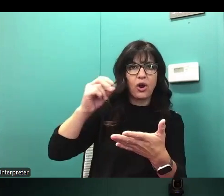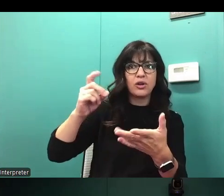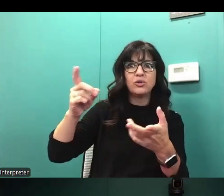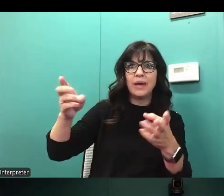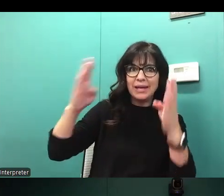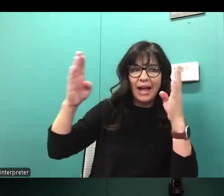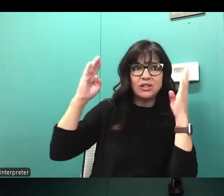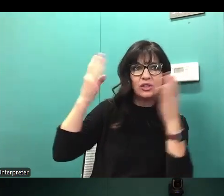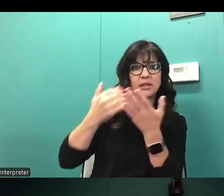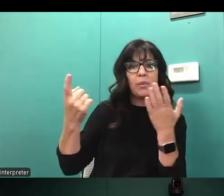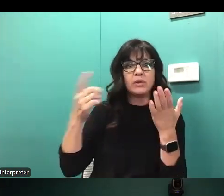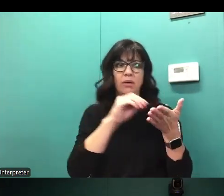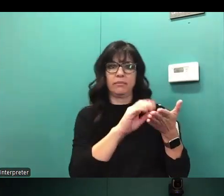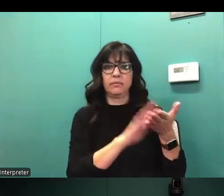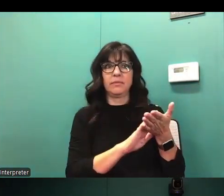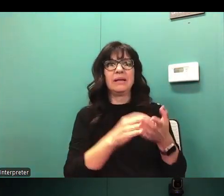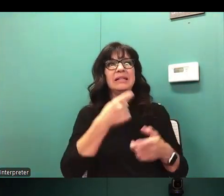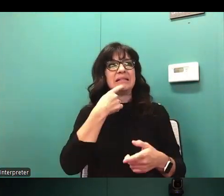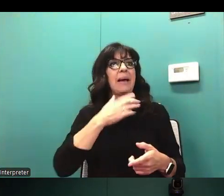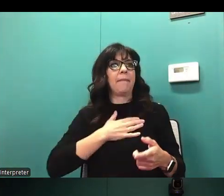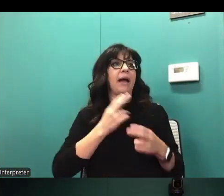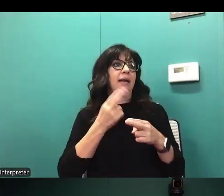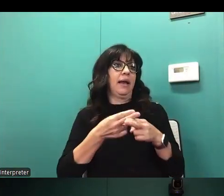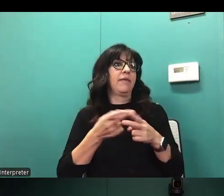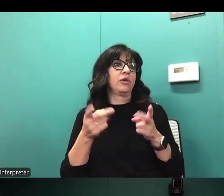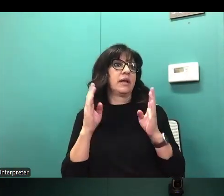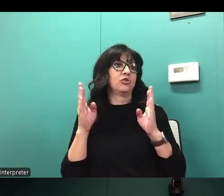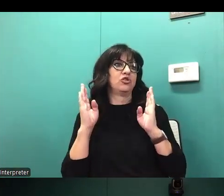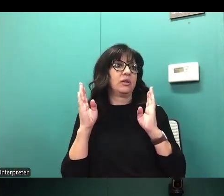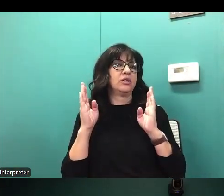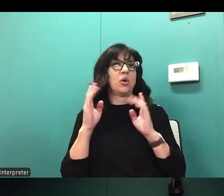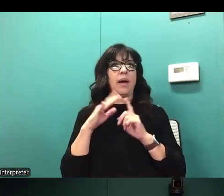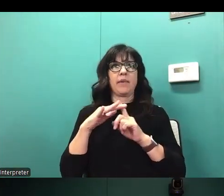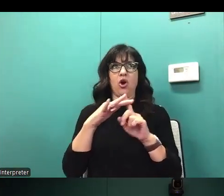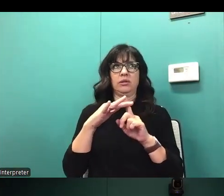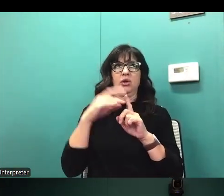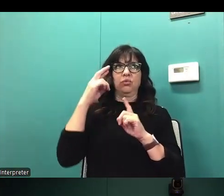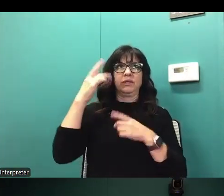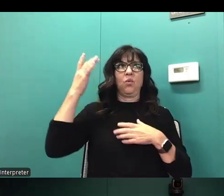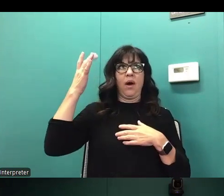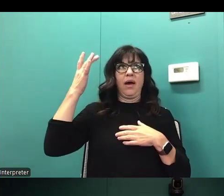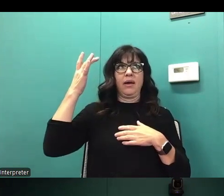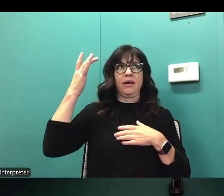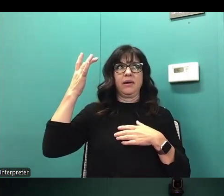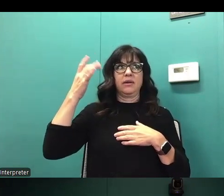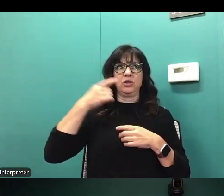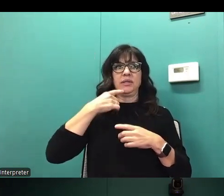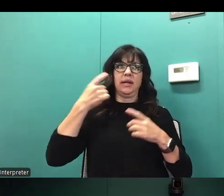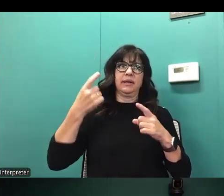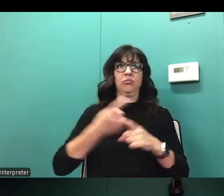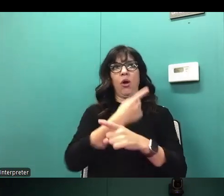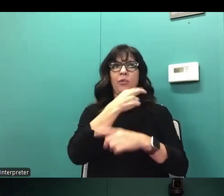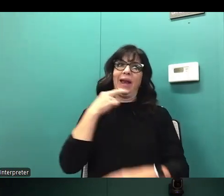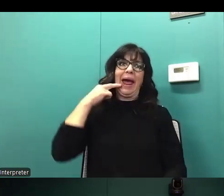someone's attention. And so I wrote that down, said my name to get attention. So I'm giving myself context why she said, a proper